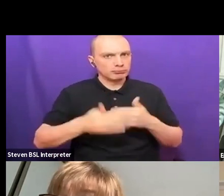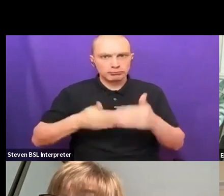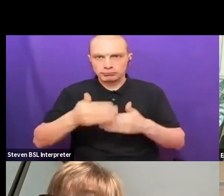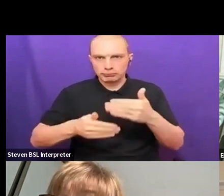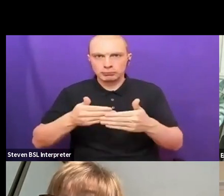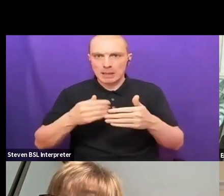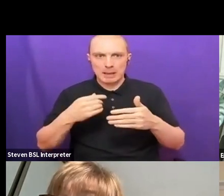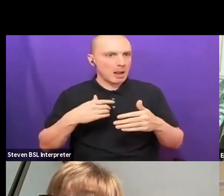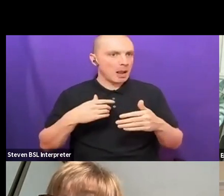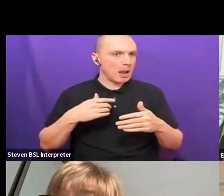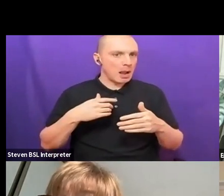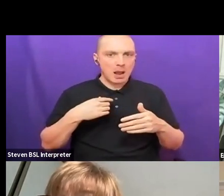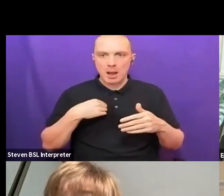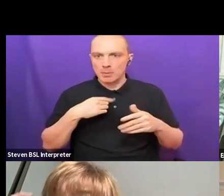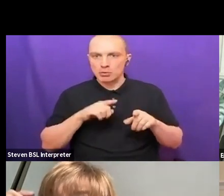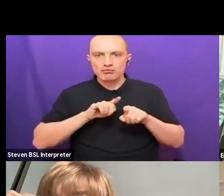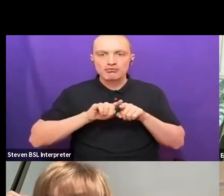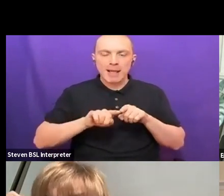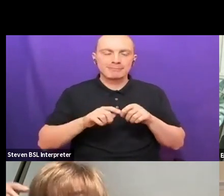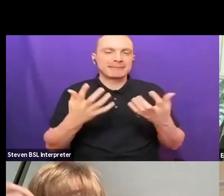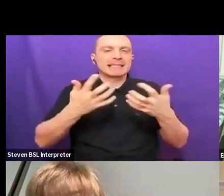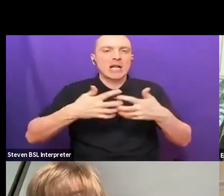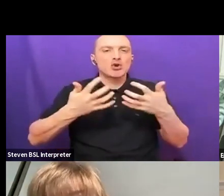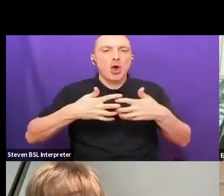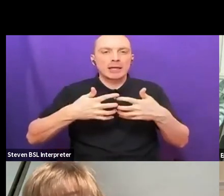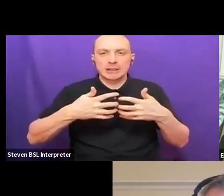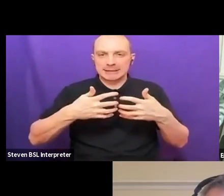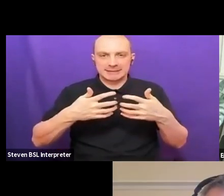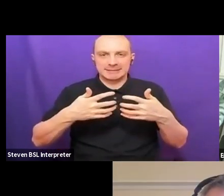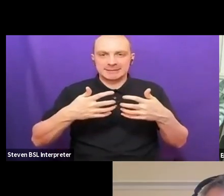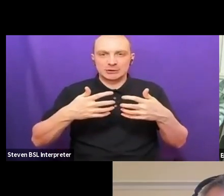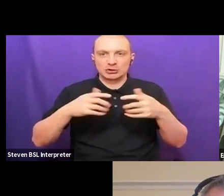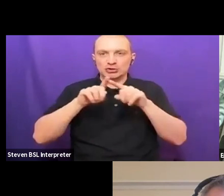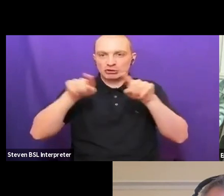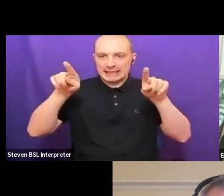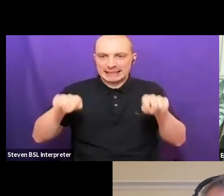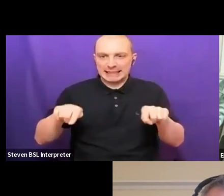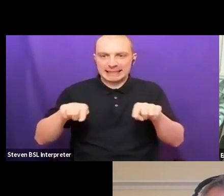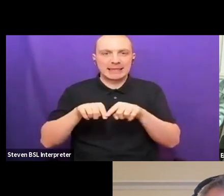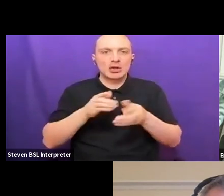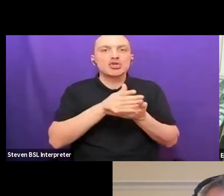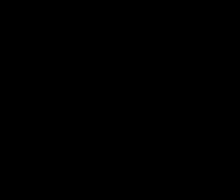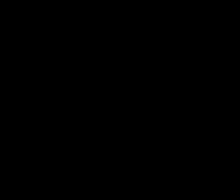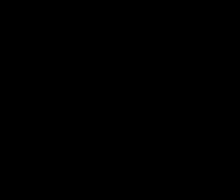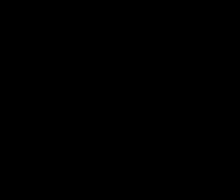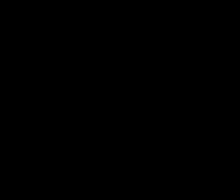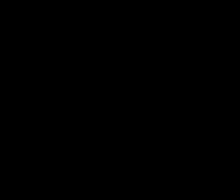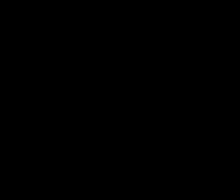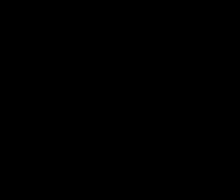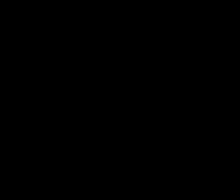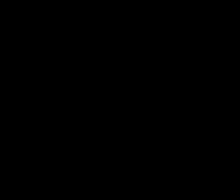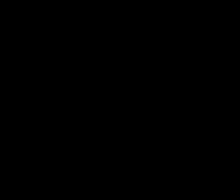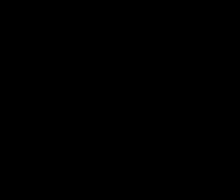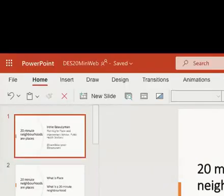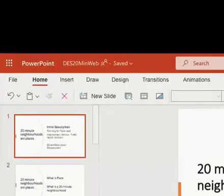screen, which is that double task that's a challenge at times. There we go, that should work. So as